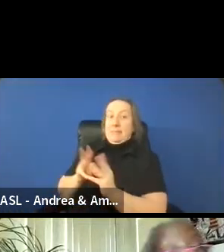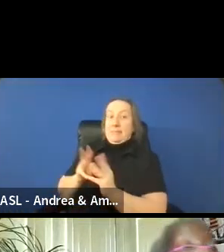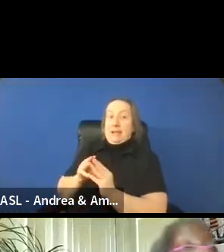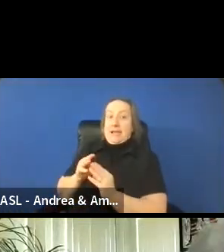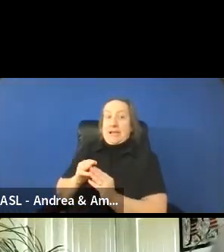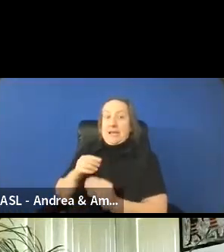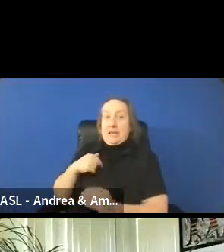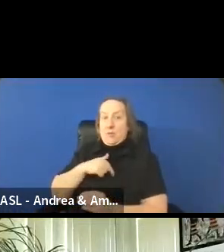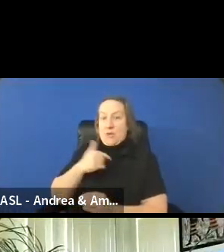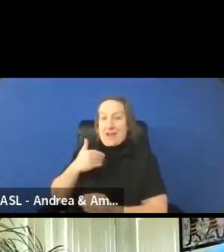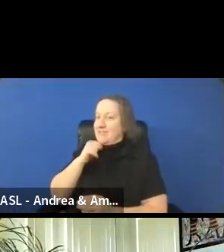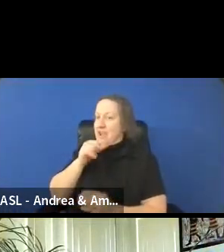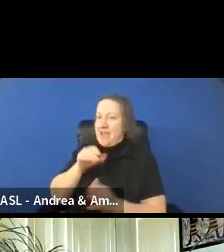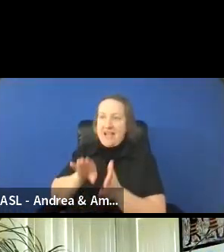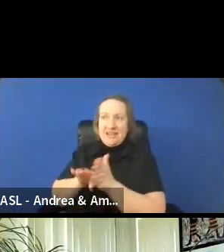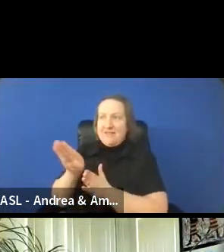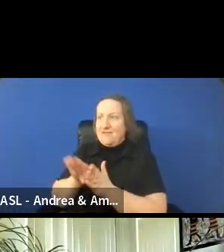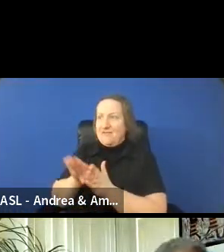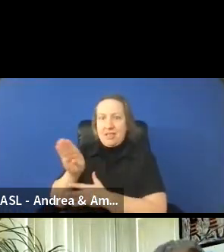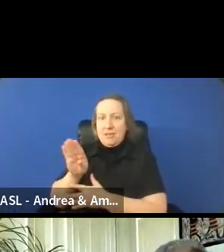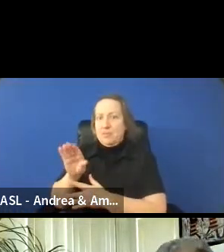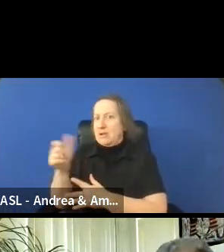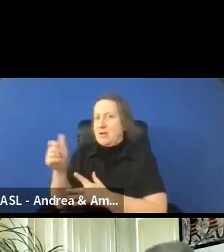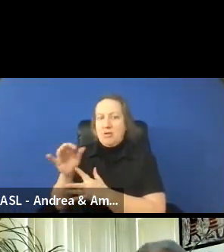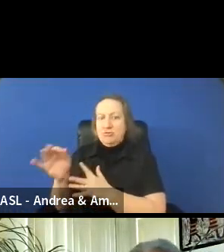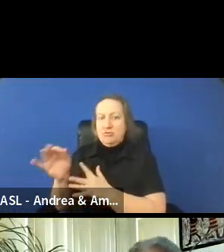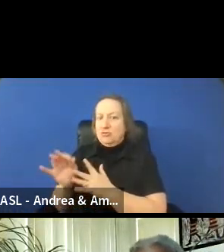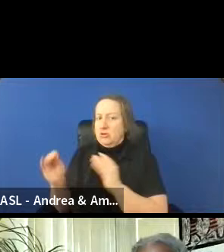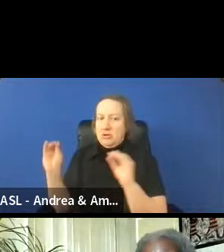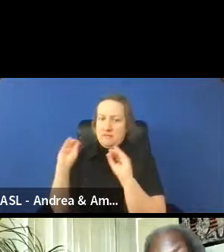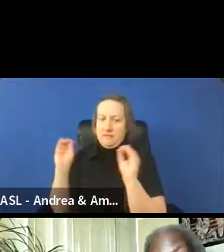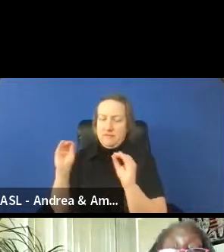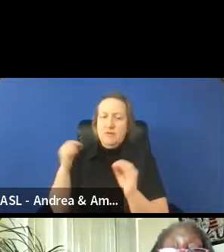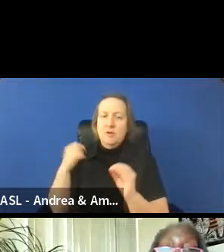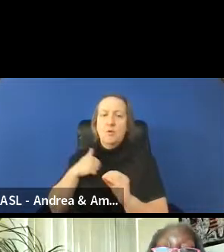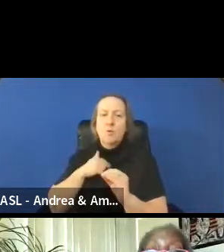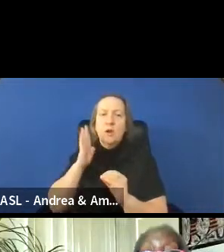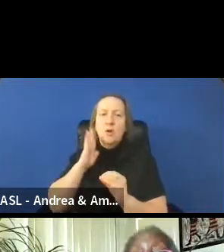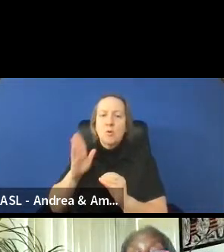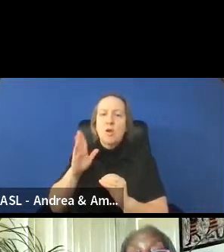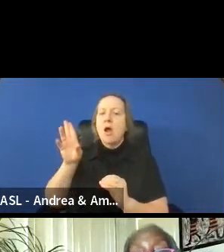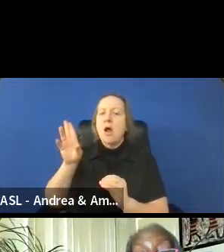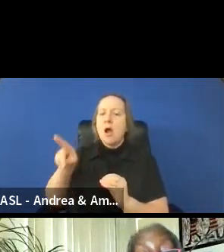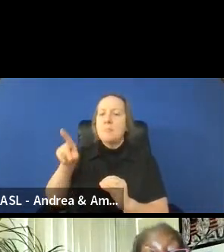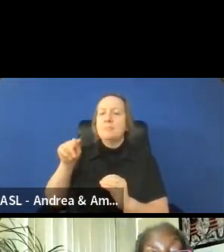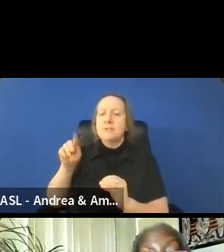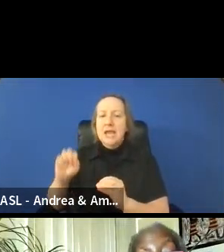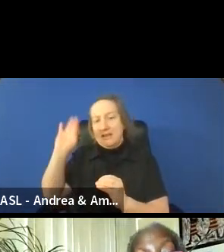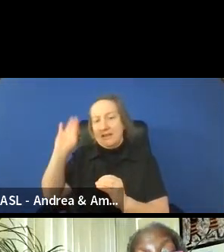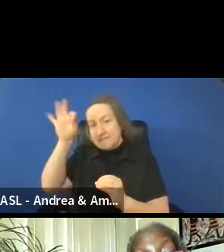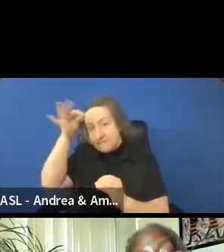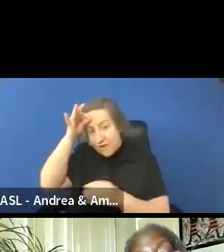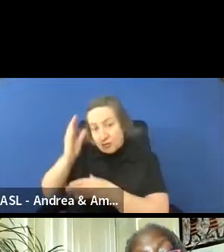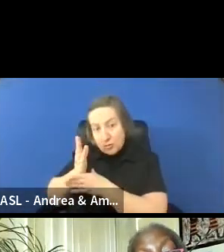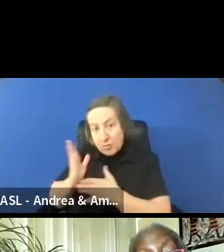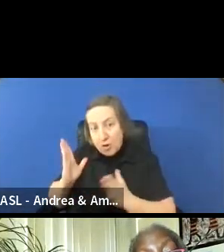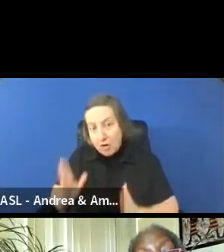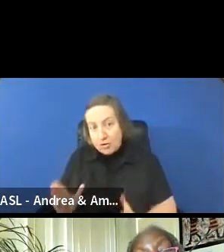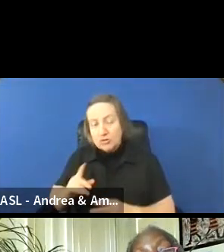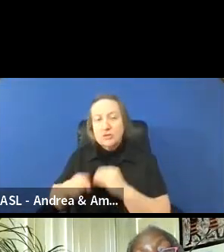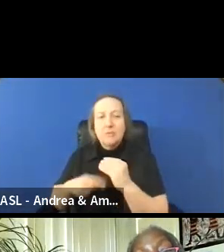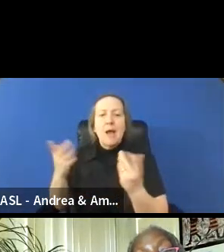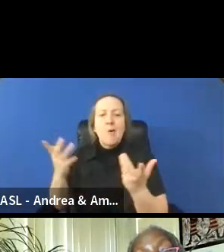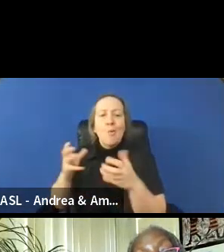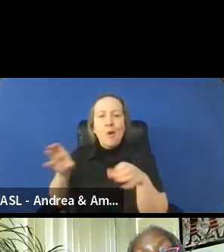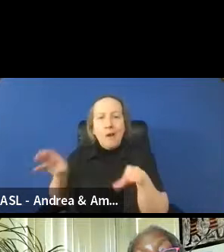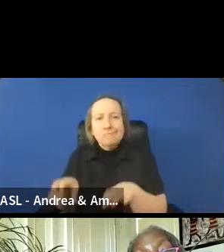a developing alternative meeting. It is to update our federal partners on all of the